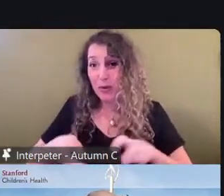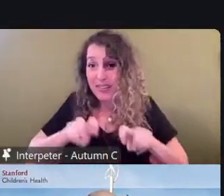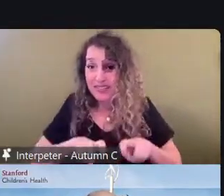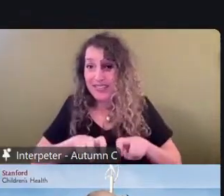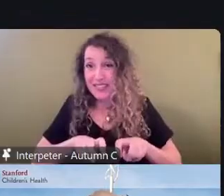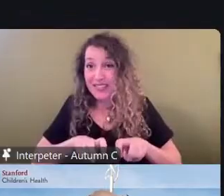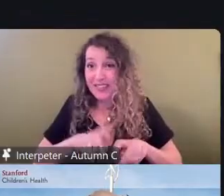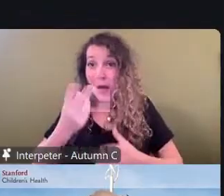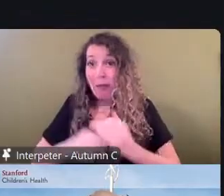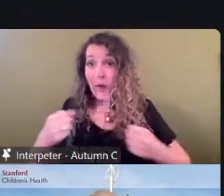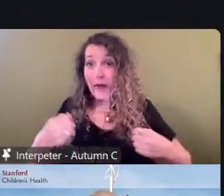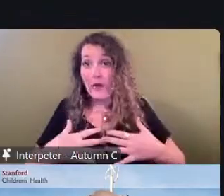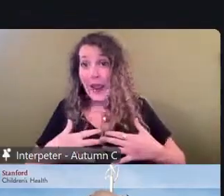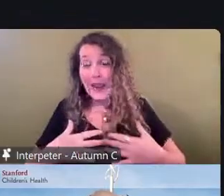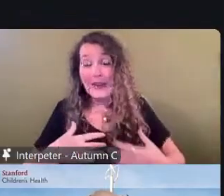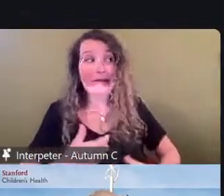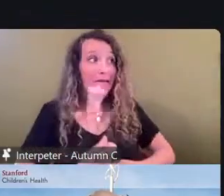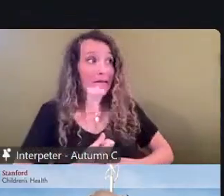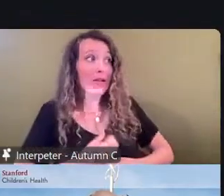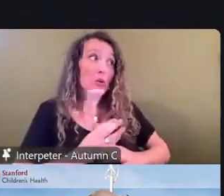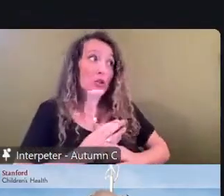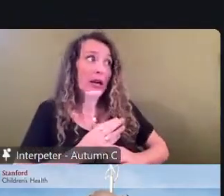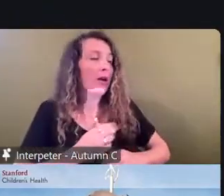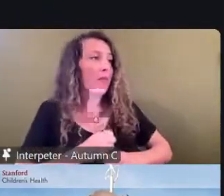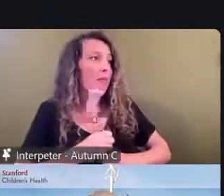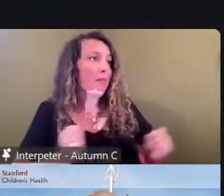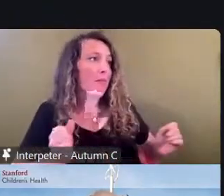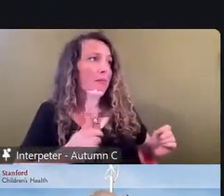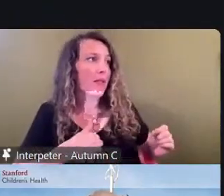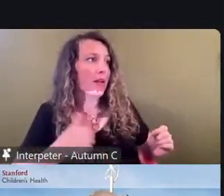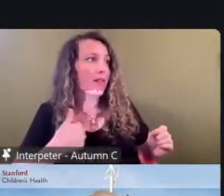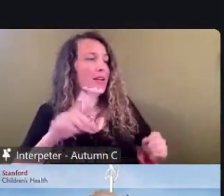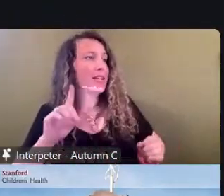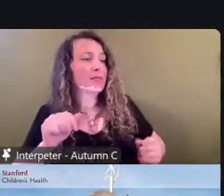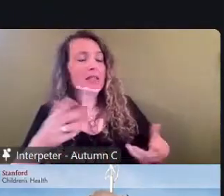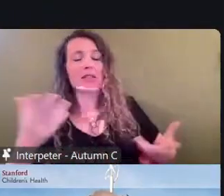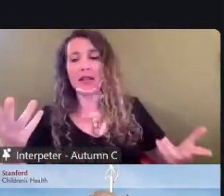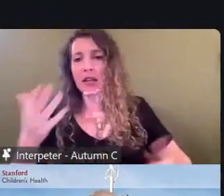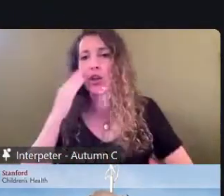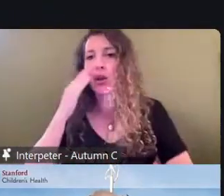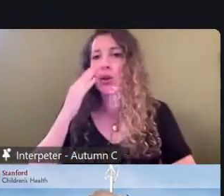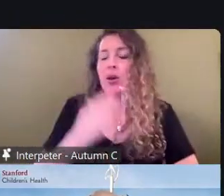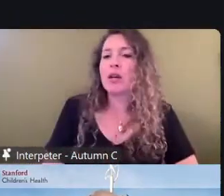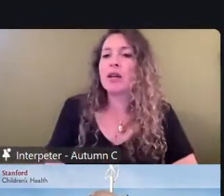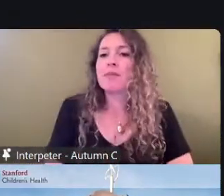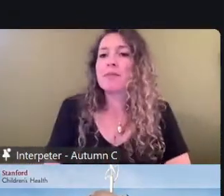other, both afraid to confide in the other one about their disability. So,